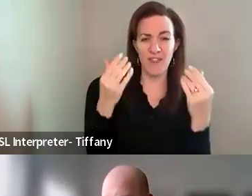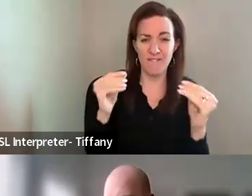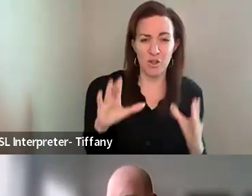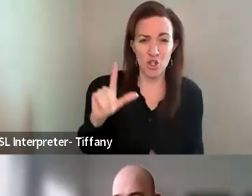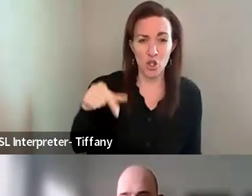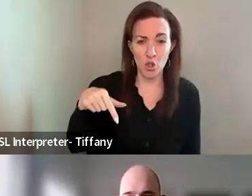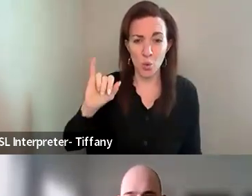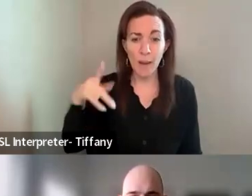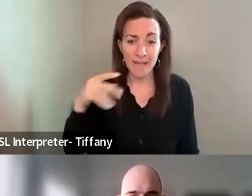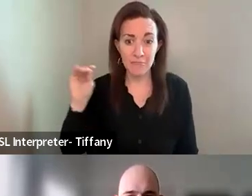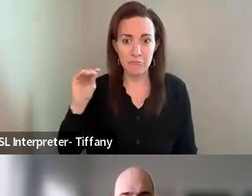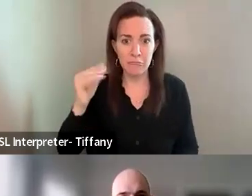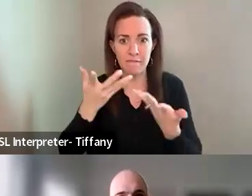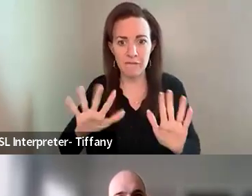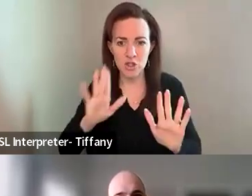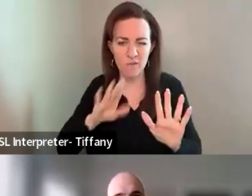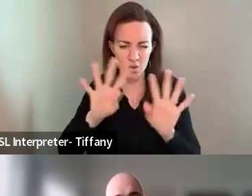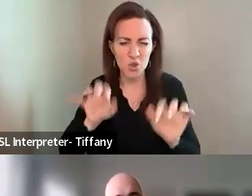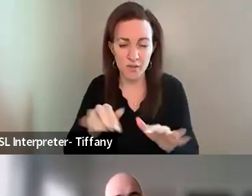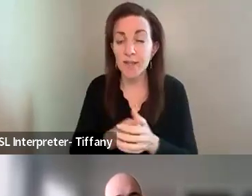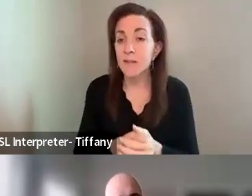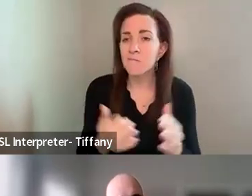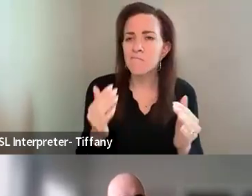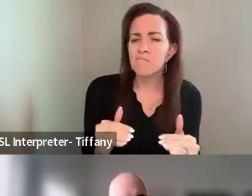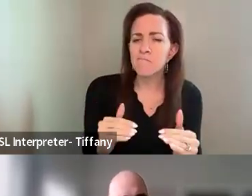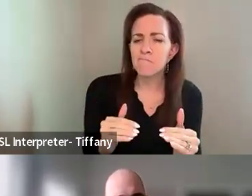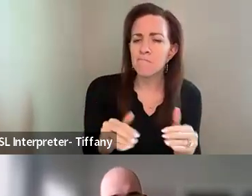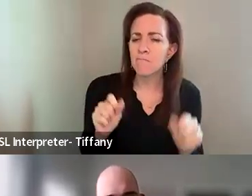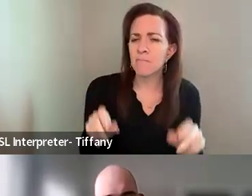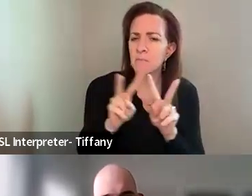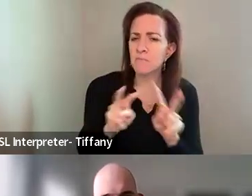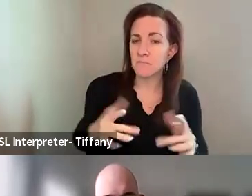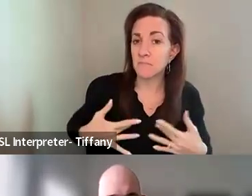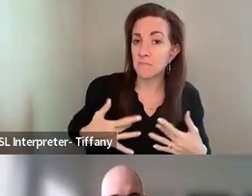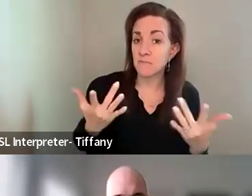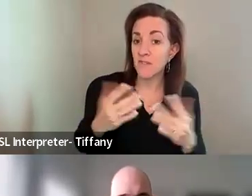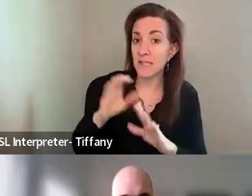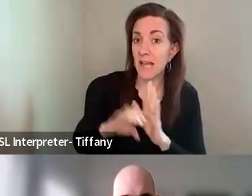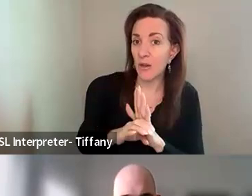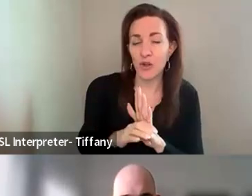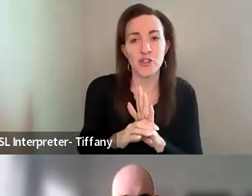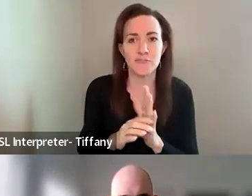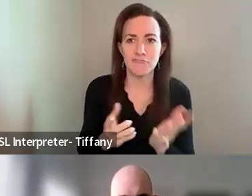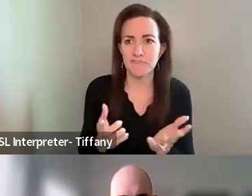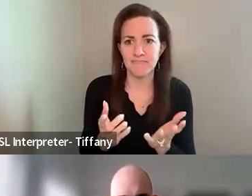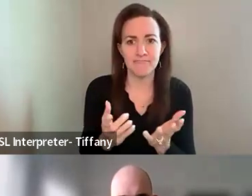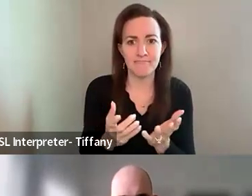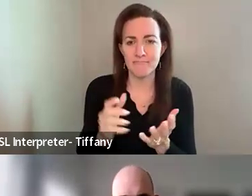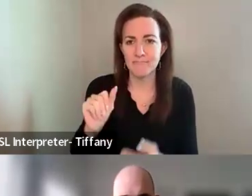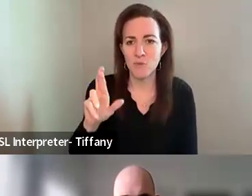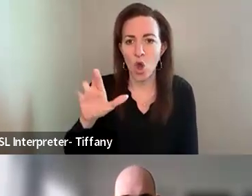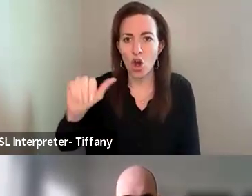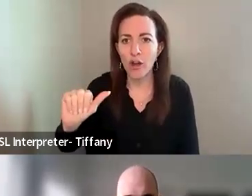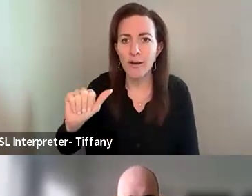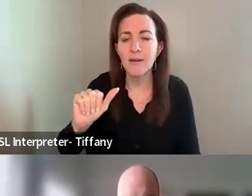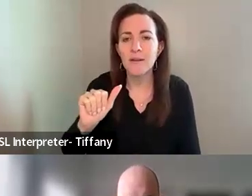QIP completions for their surveys. And then we can look at the events calendar and look at some ARCA current